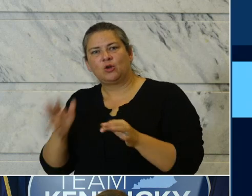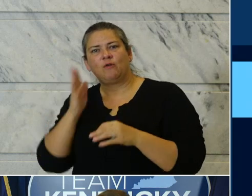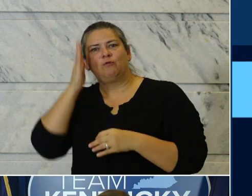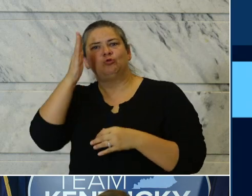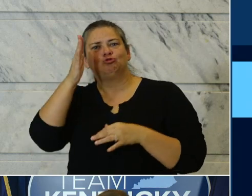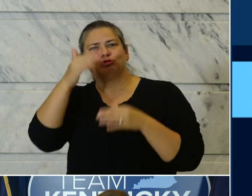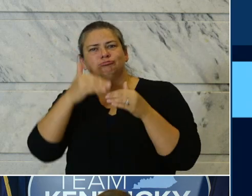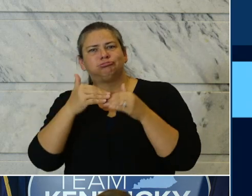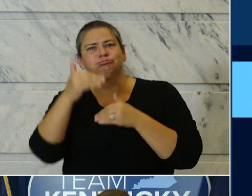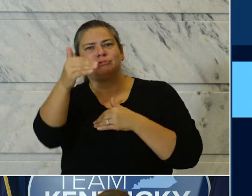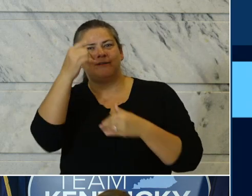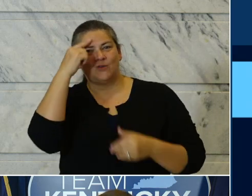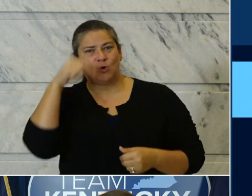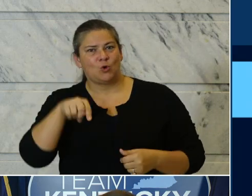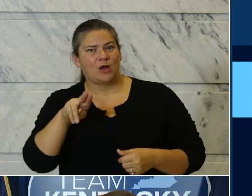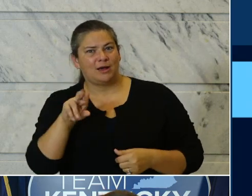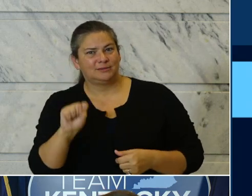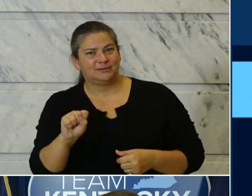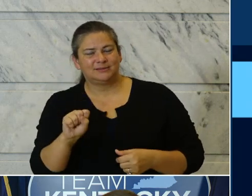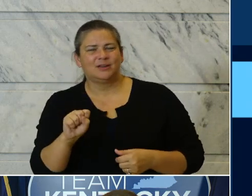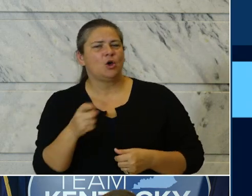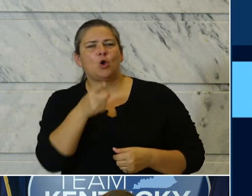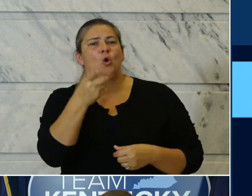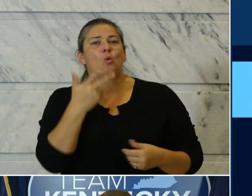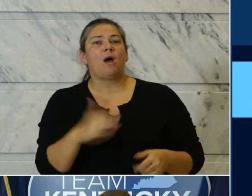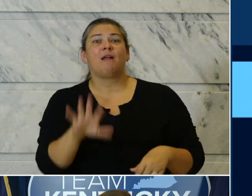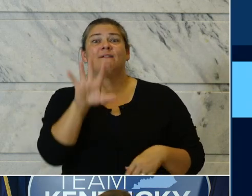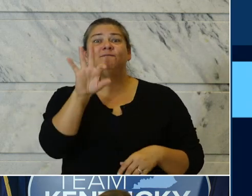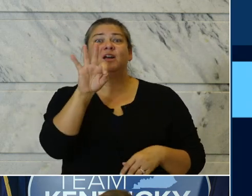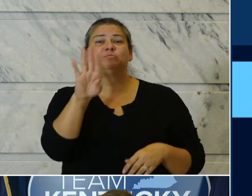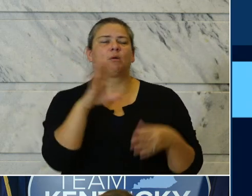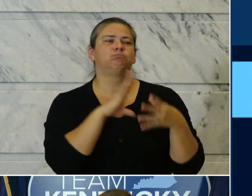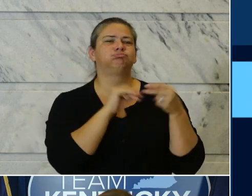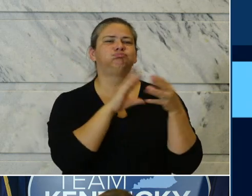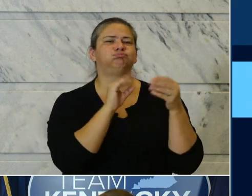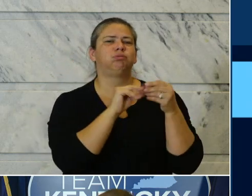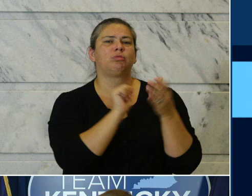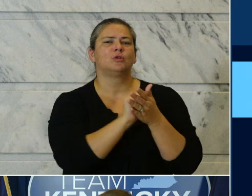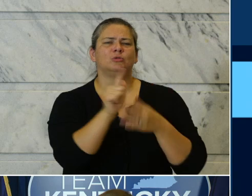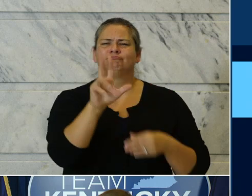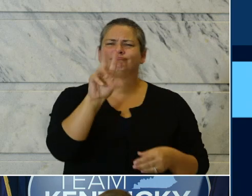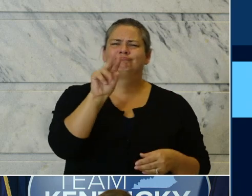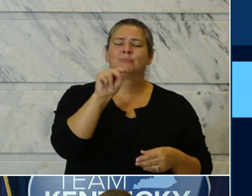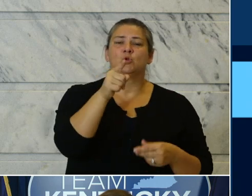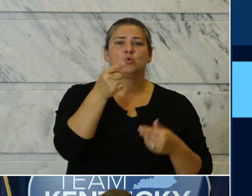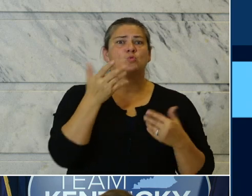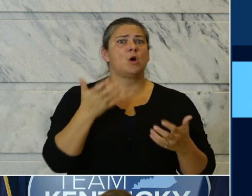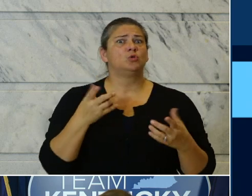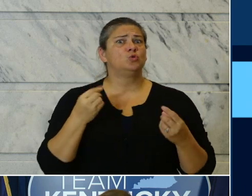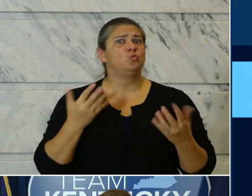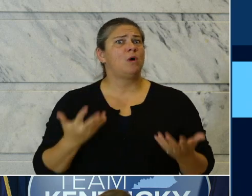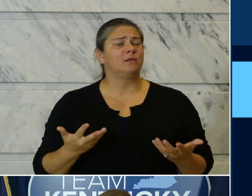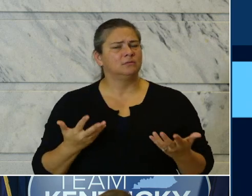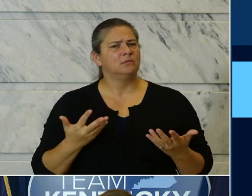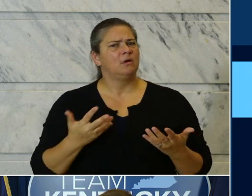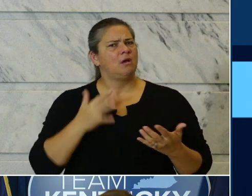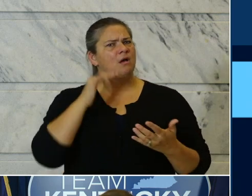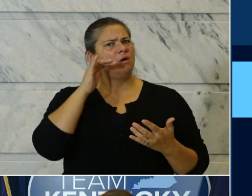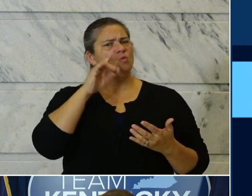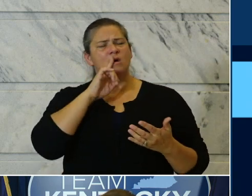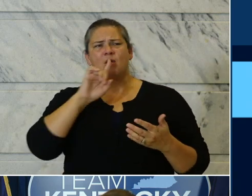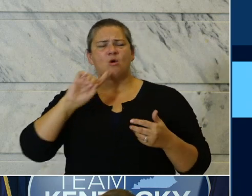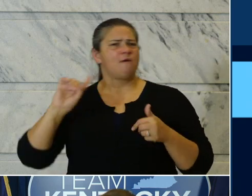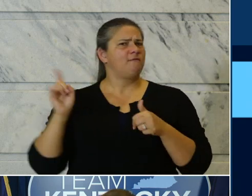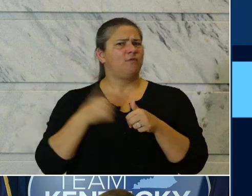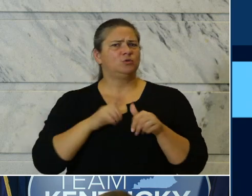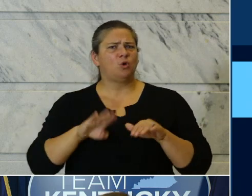your voice is heard, not just on Facebook, but how about the way that our founders intended, that we go in and we ultimately